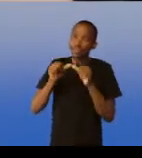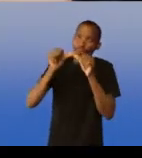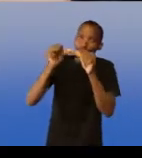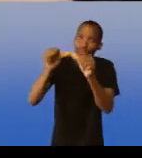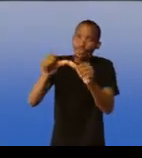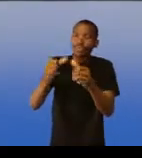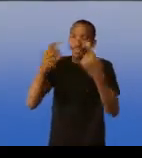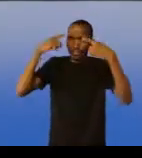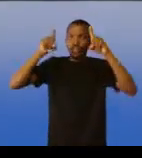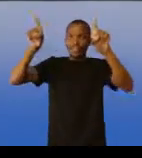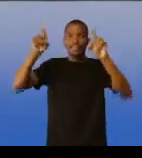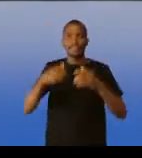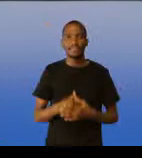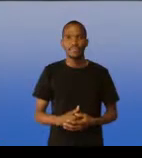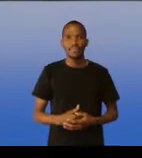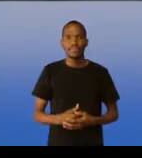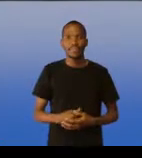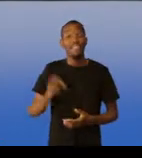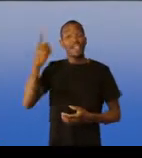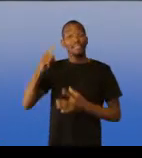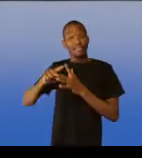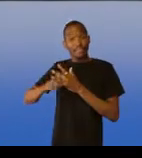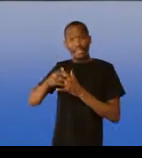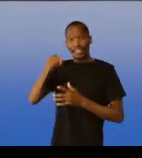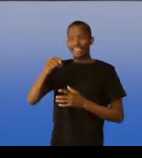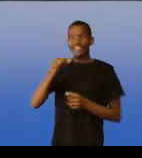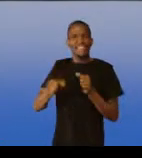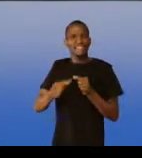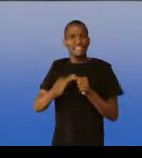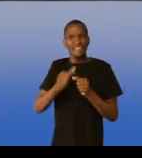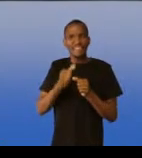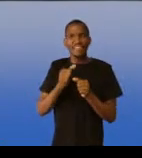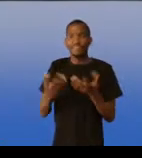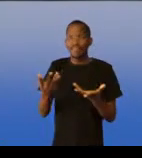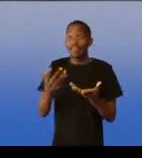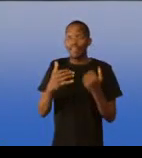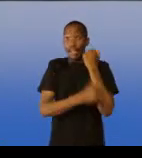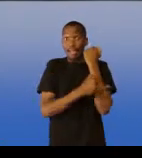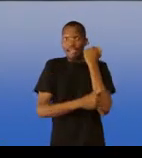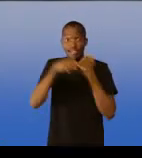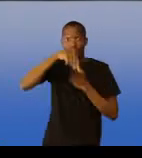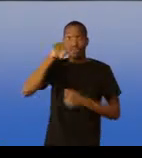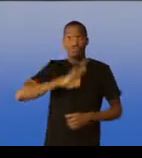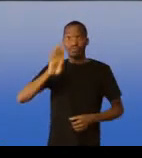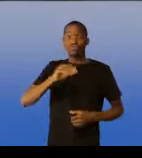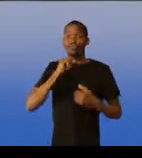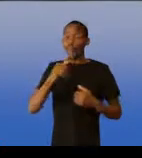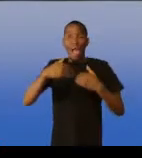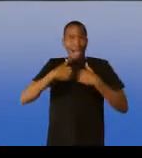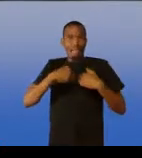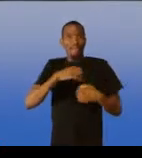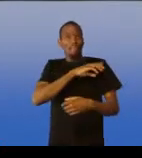with the success. When we started, this was an emergency, and the country on its own did not have